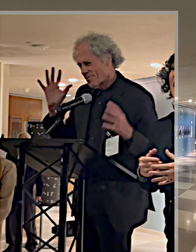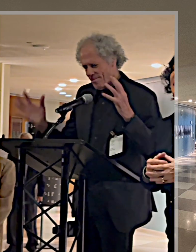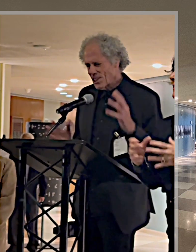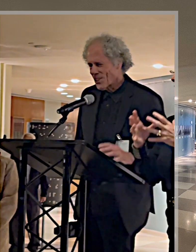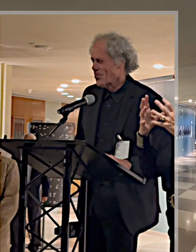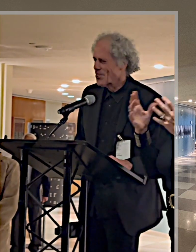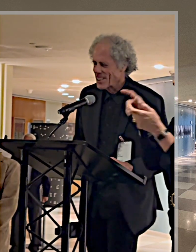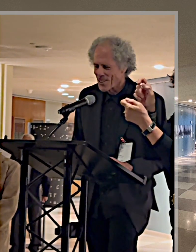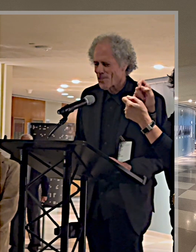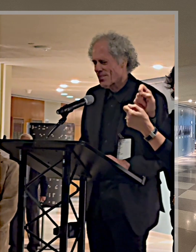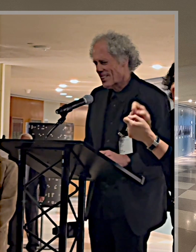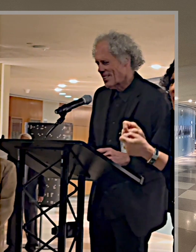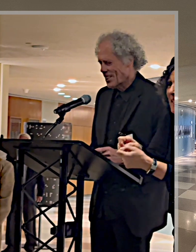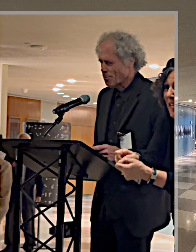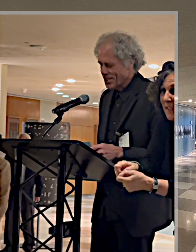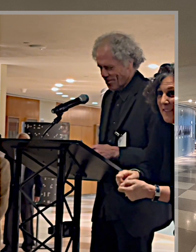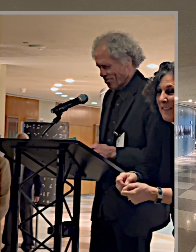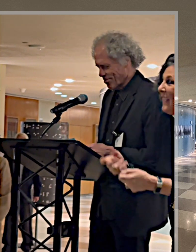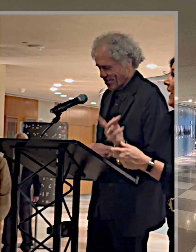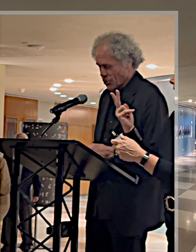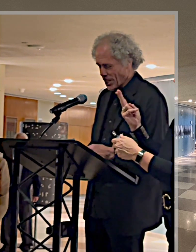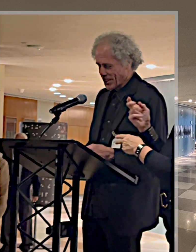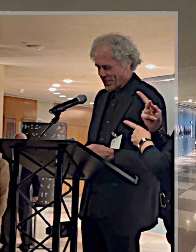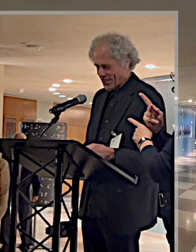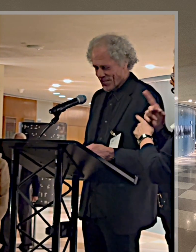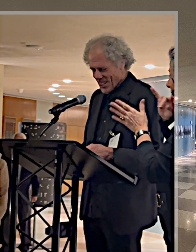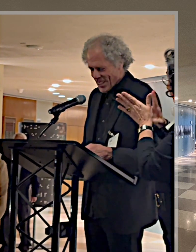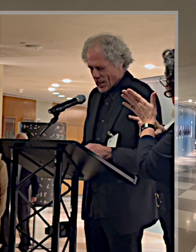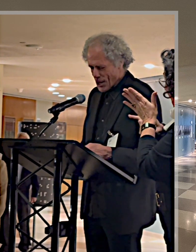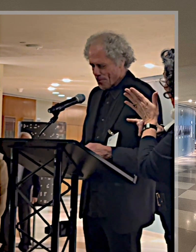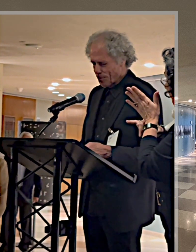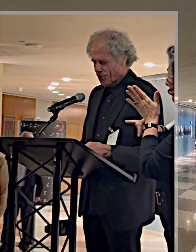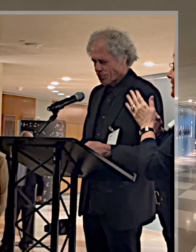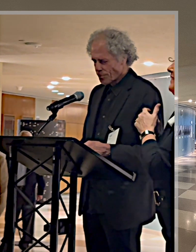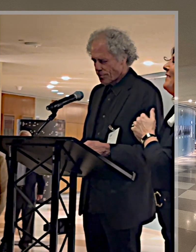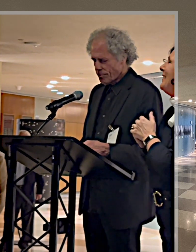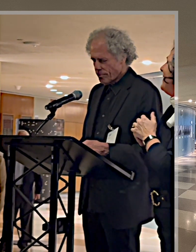a lot of details to take care of, and he kept me in check, I think.